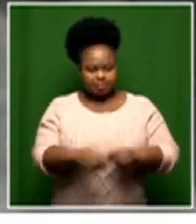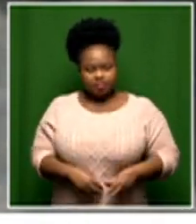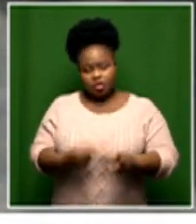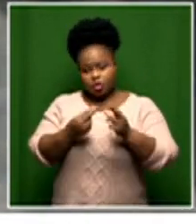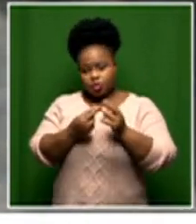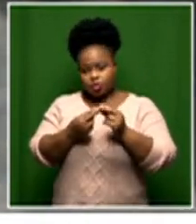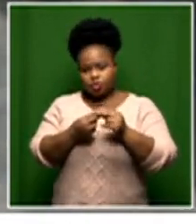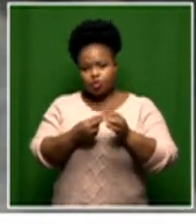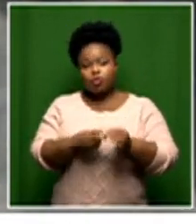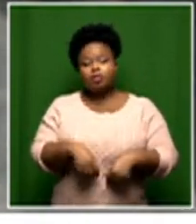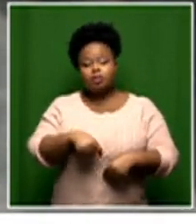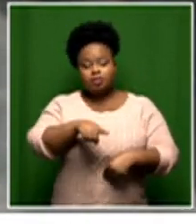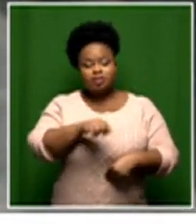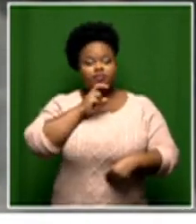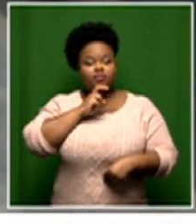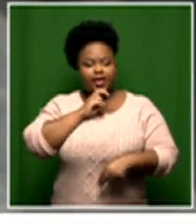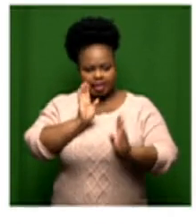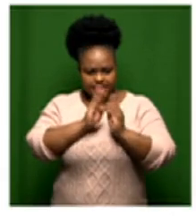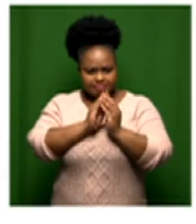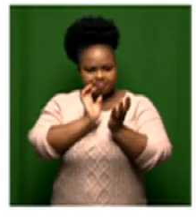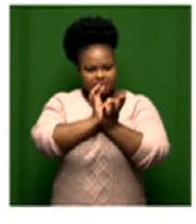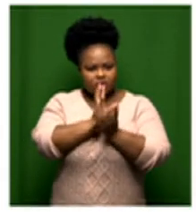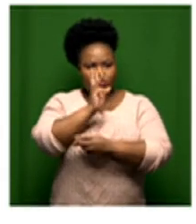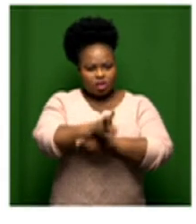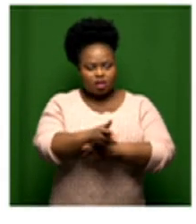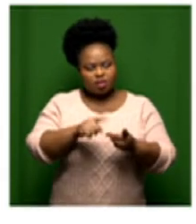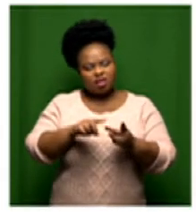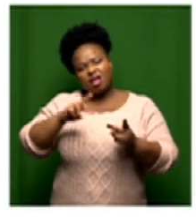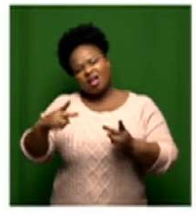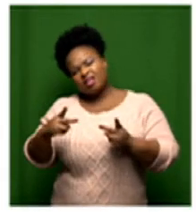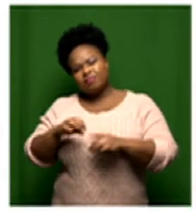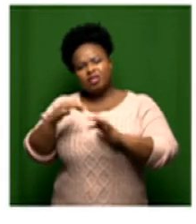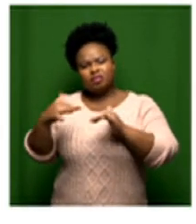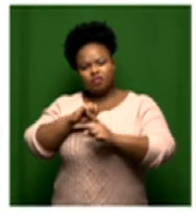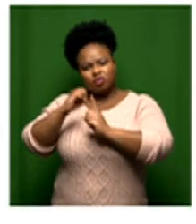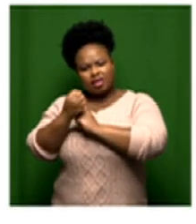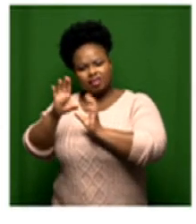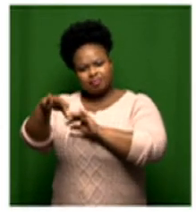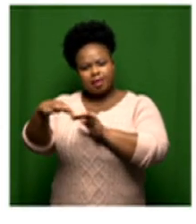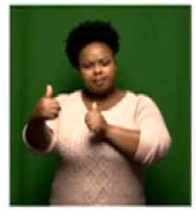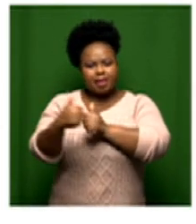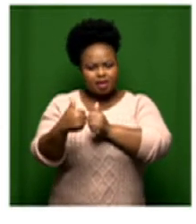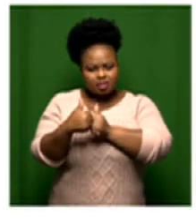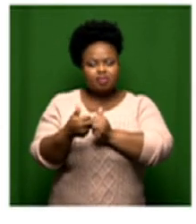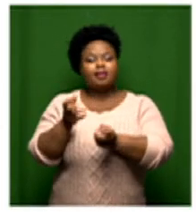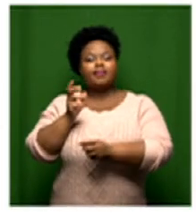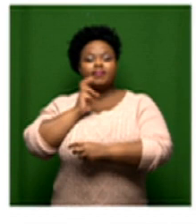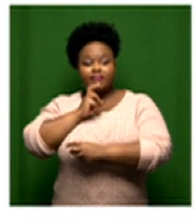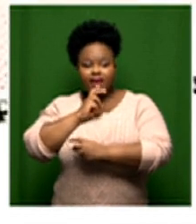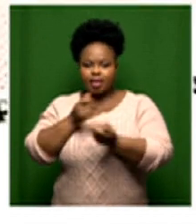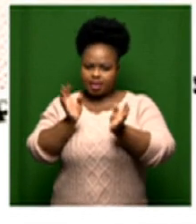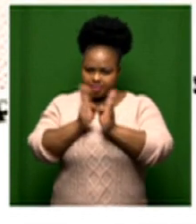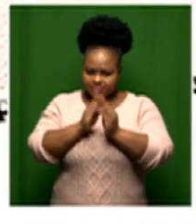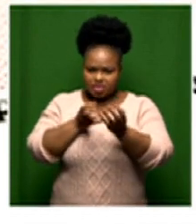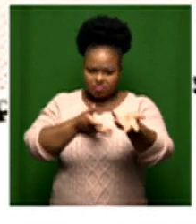have a meeting scheduled for Friday. Other civil society partners also will meet, some of them on Friday. We've